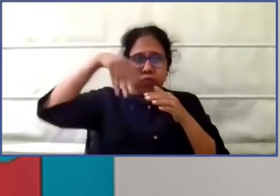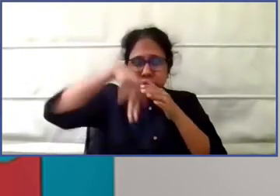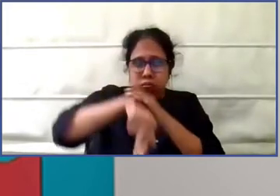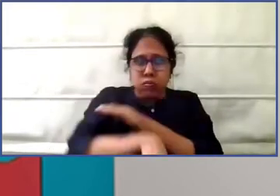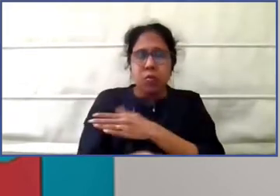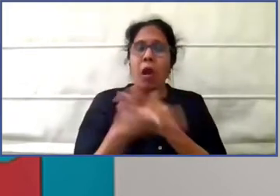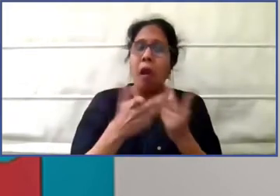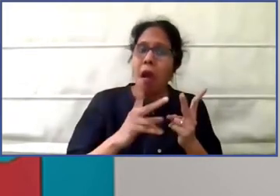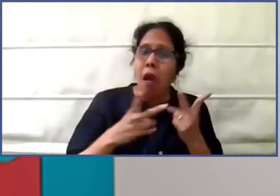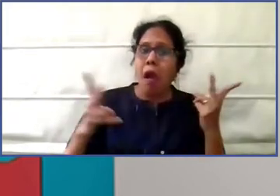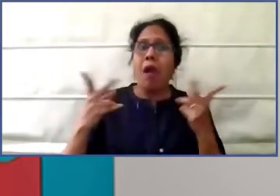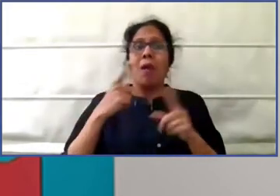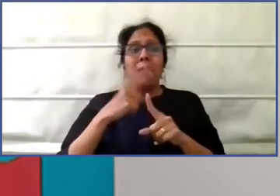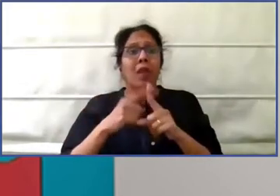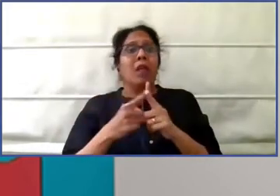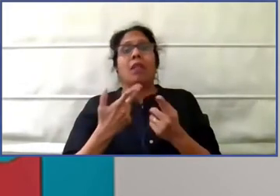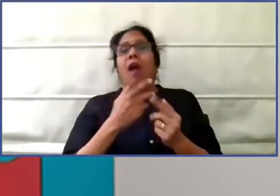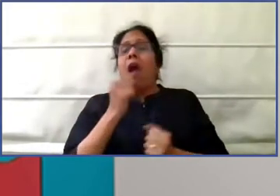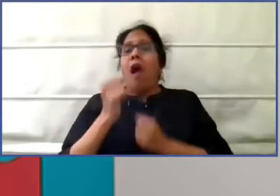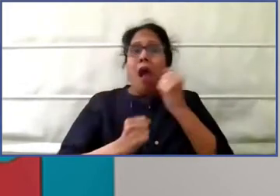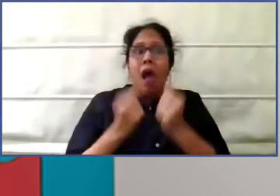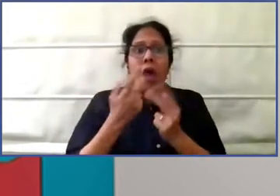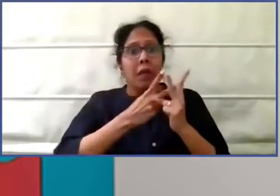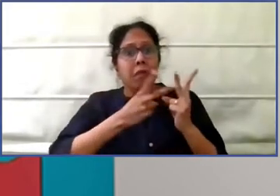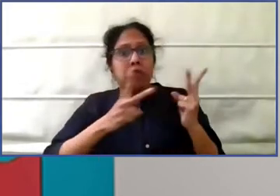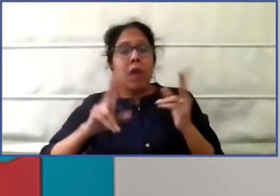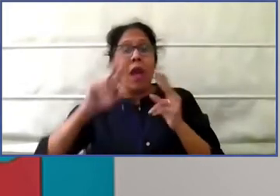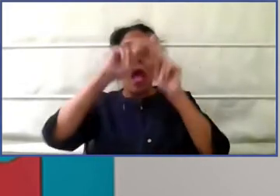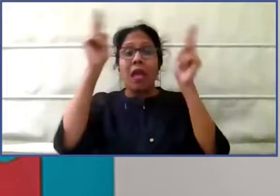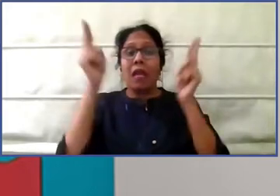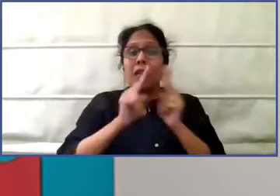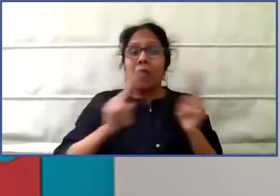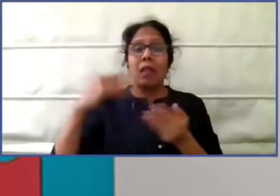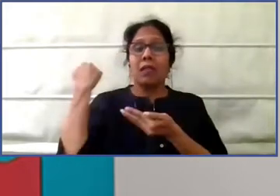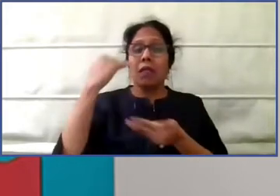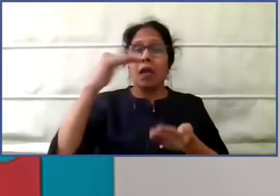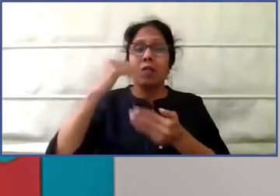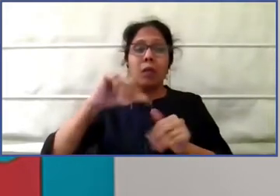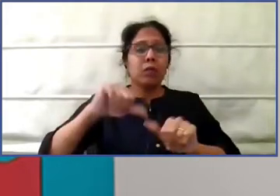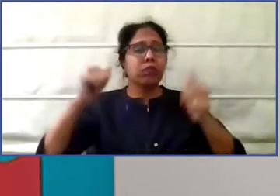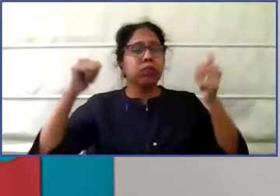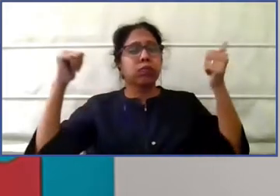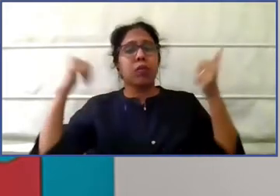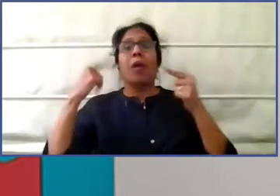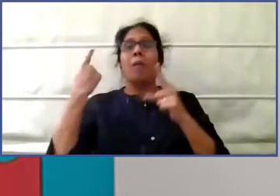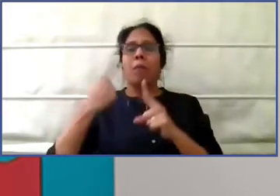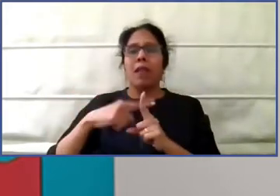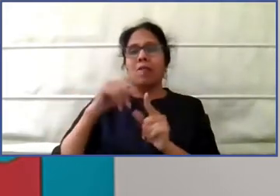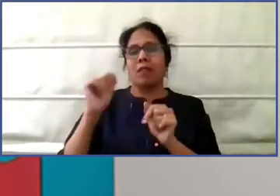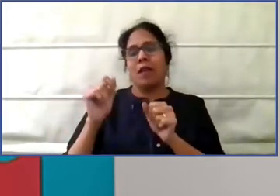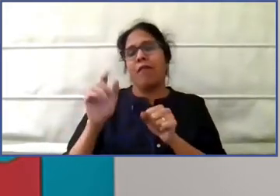elite athlete representing India at international championships and yet doing a full-time job.